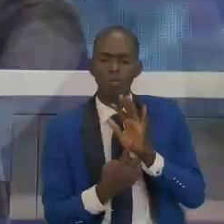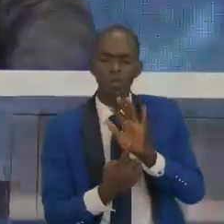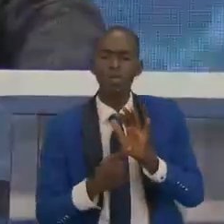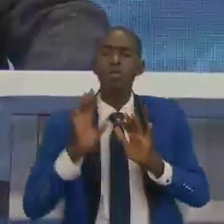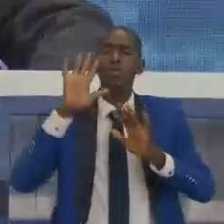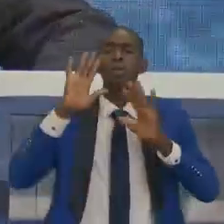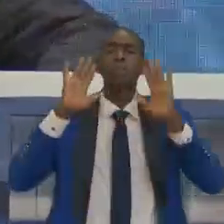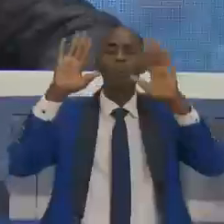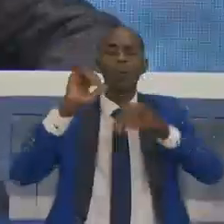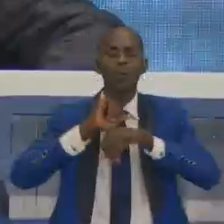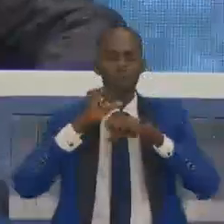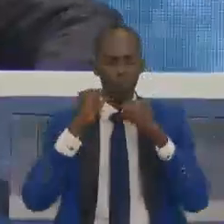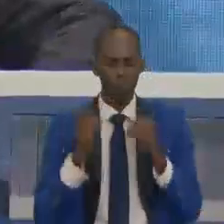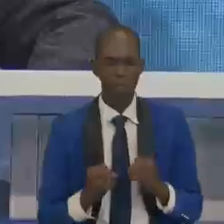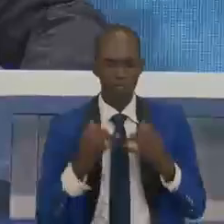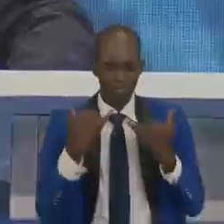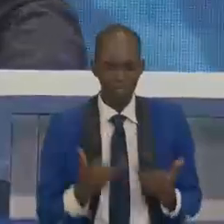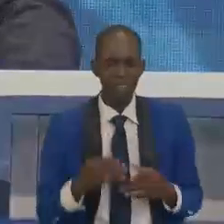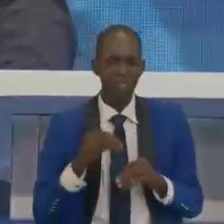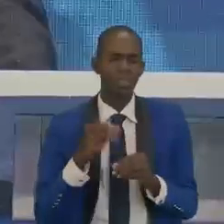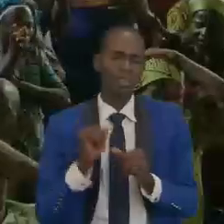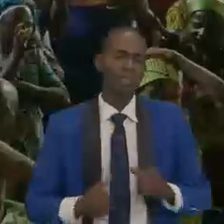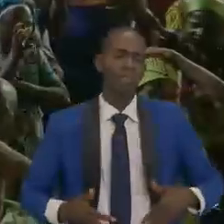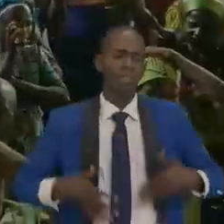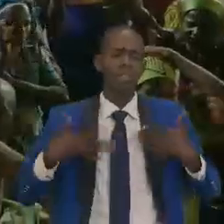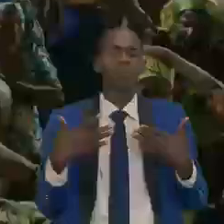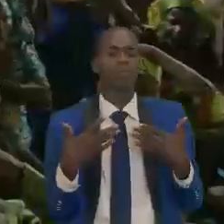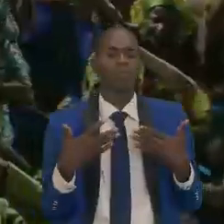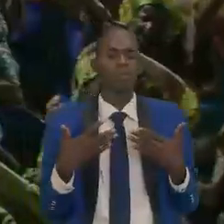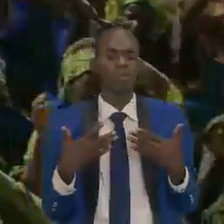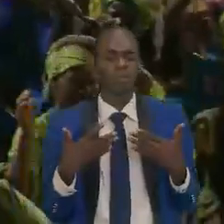power right now in every life.